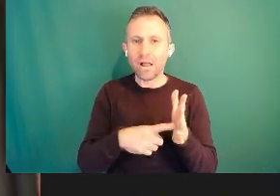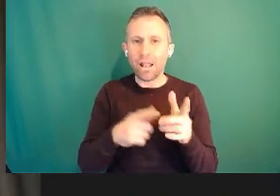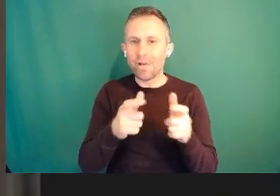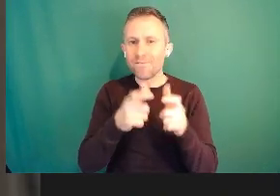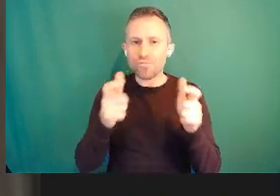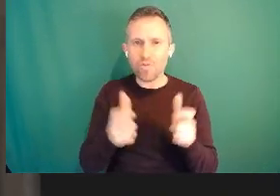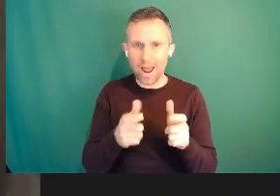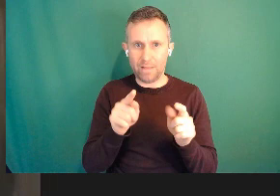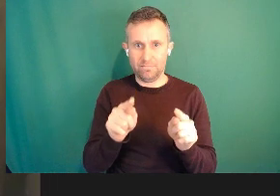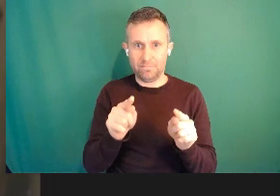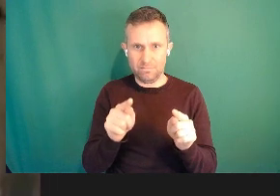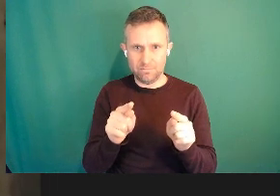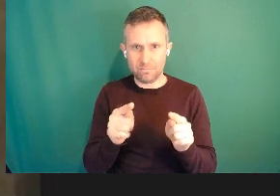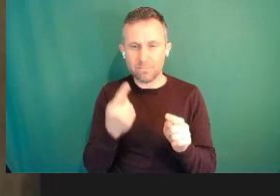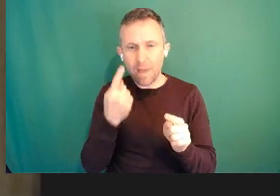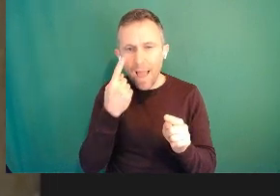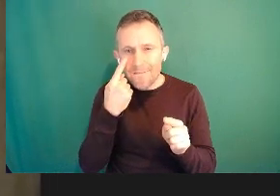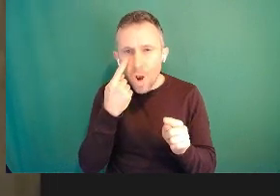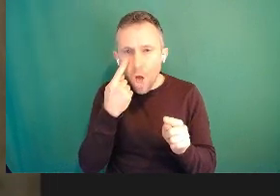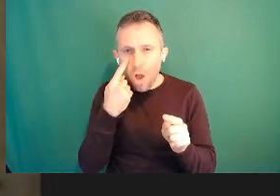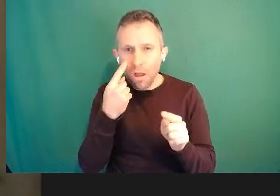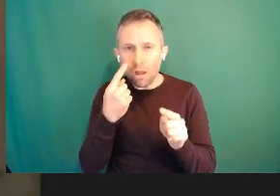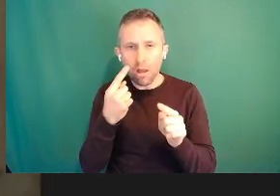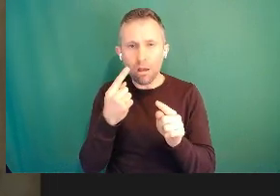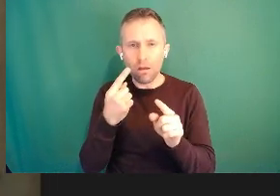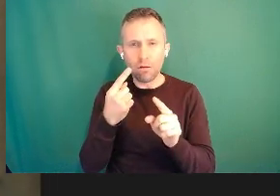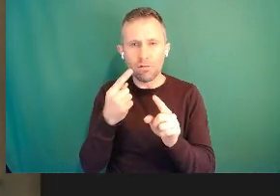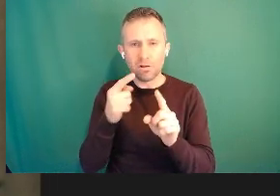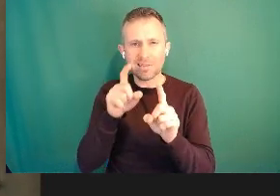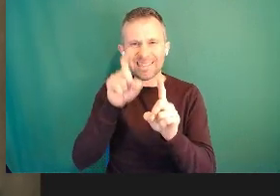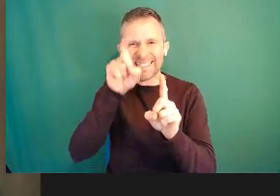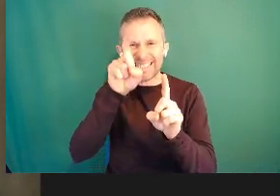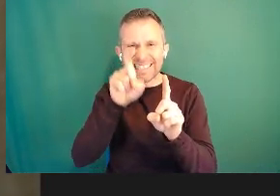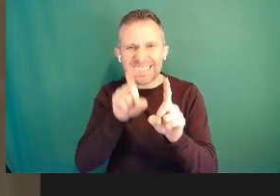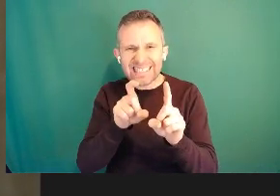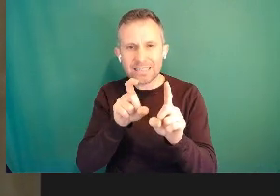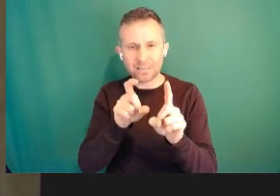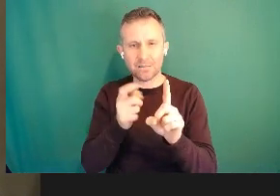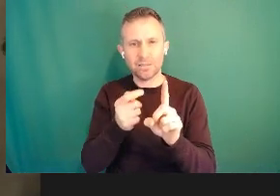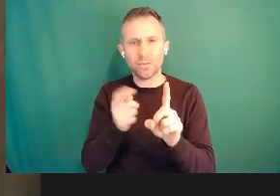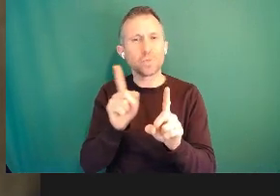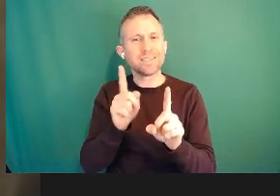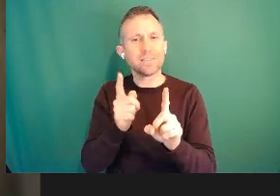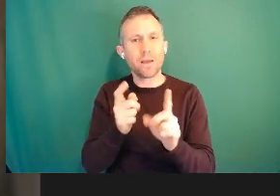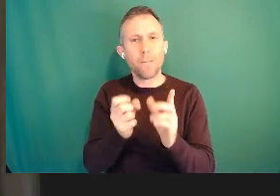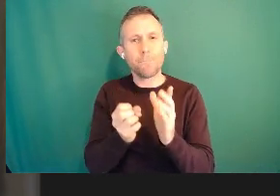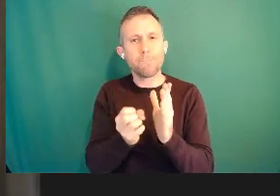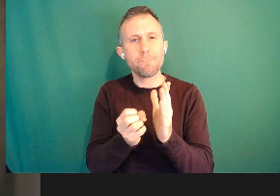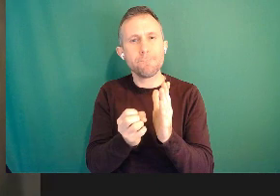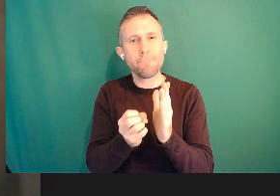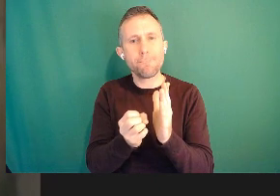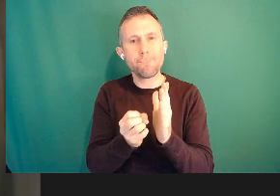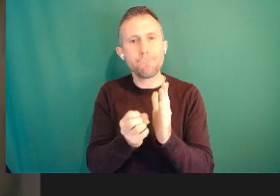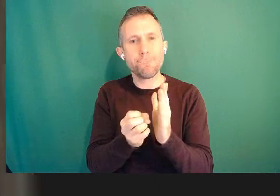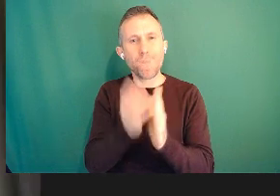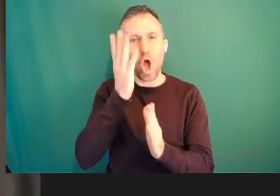just on the camera now. I'm showing you this this kind of dark black mark, and it's slightly indented.